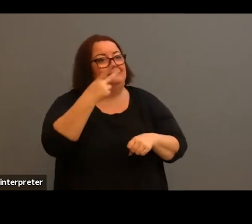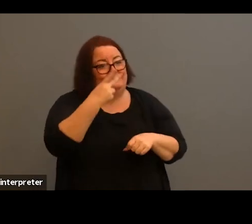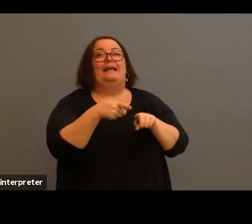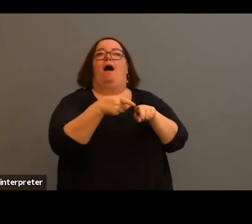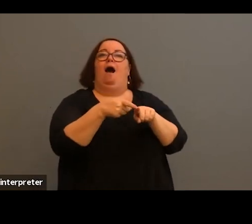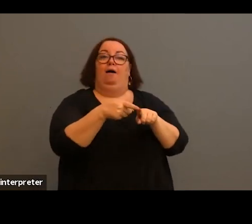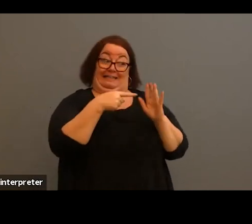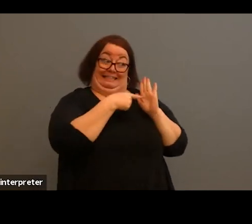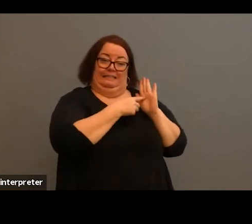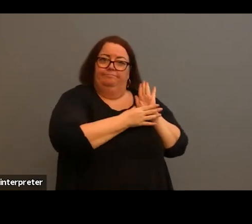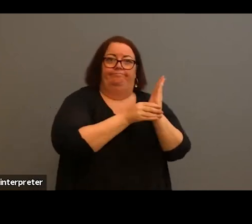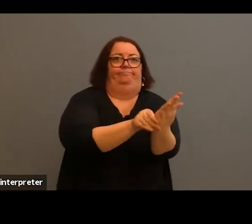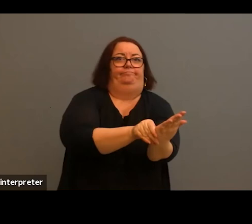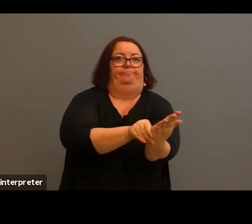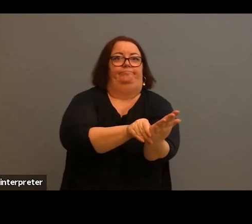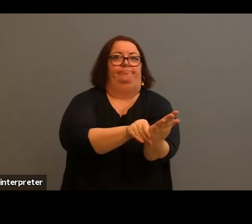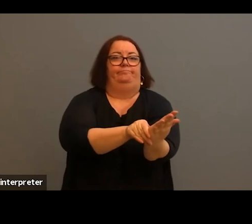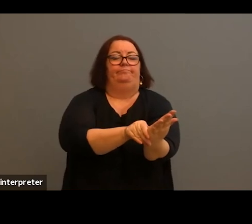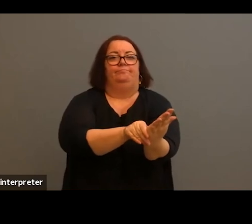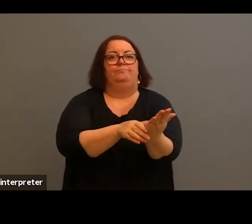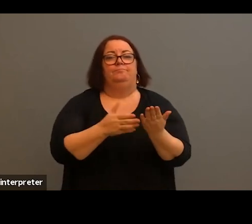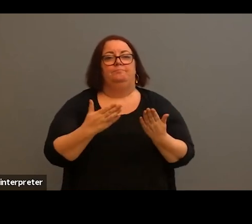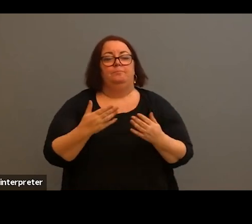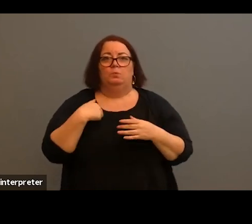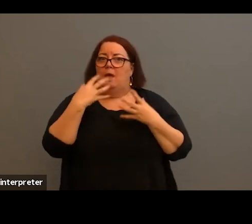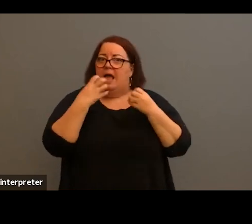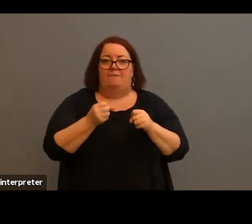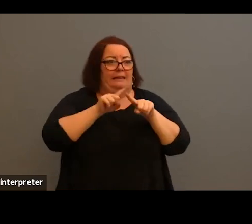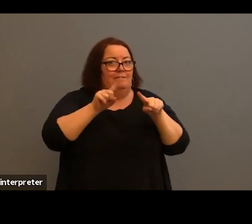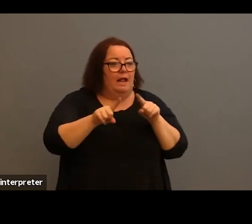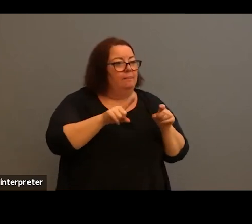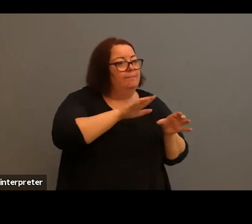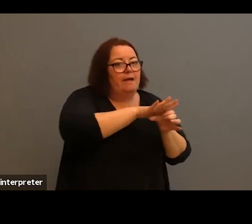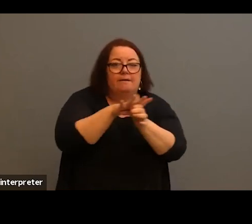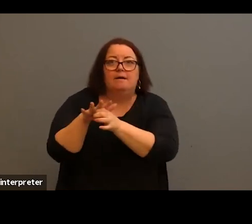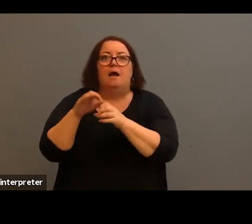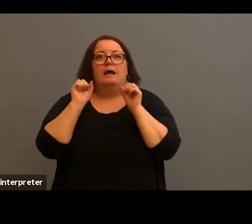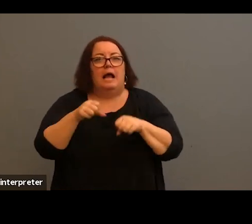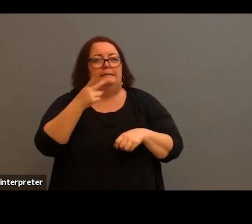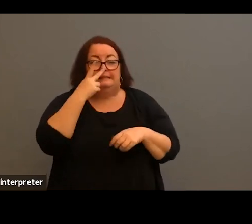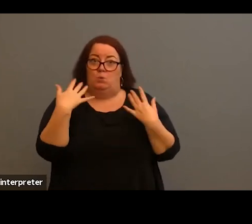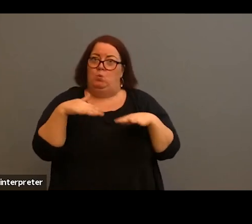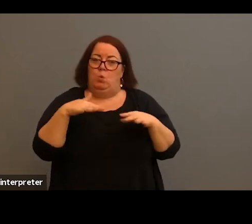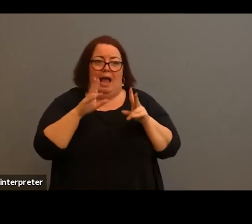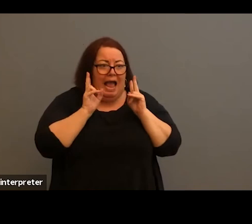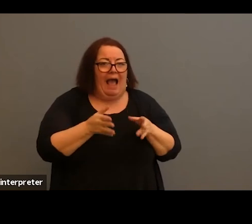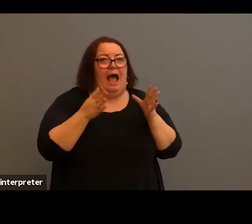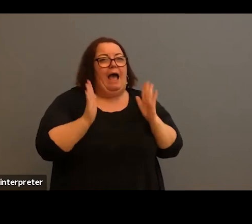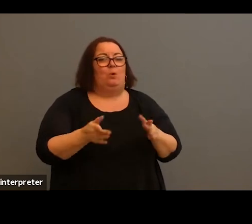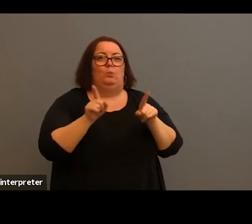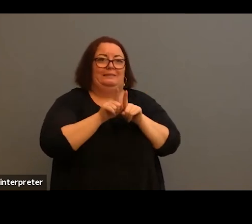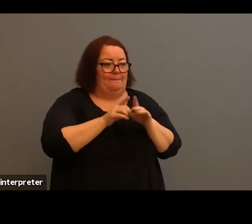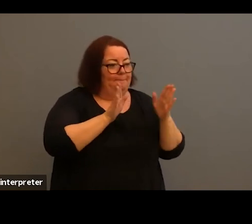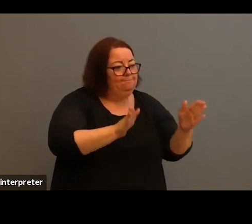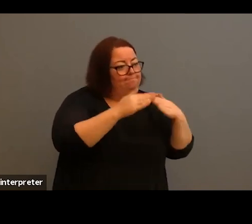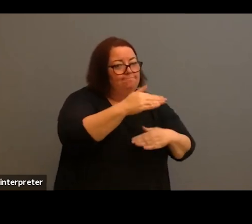pioneers on accessibility in many areas, that you need to define accessibility, you need to say what are the obligations, you need to spell it out. And that